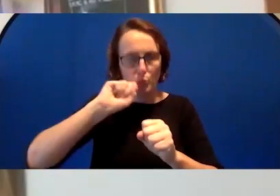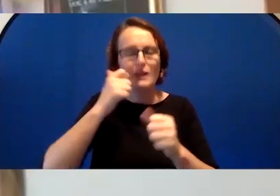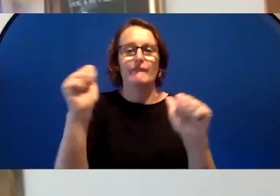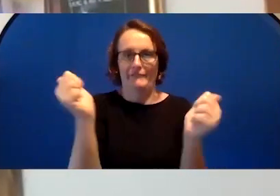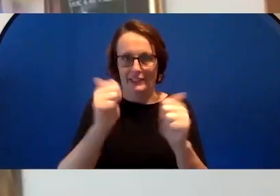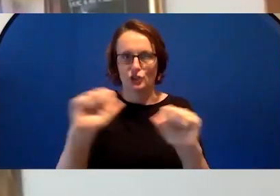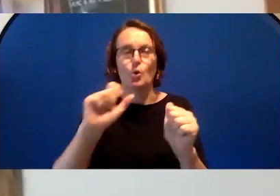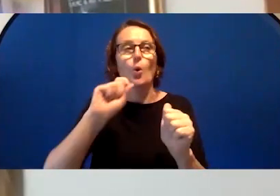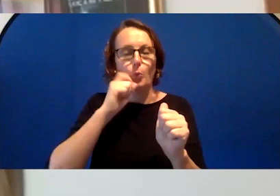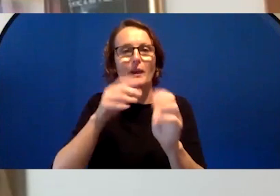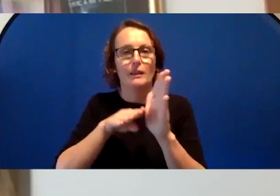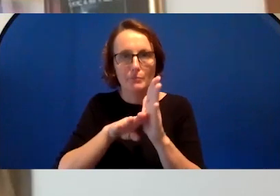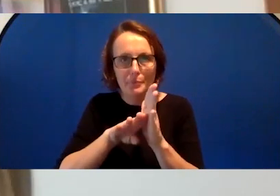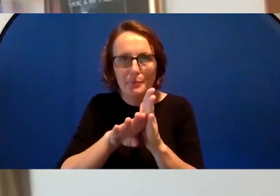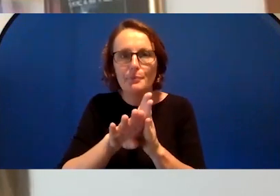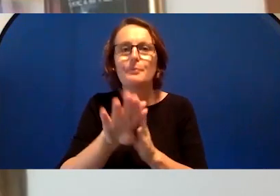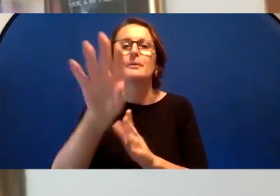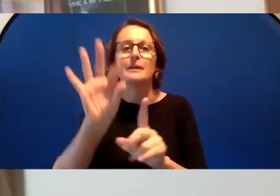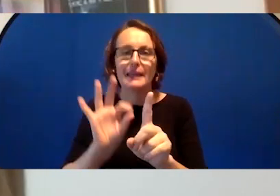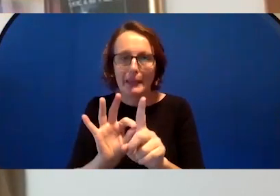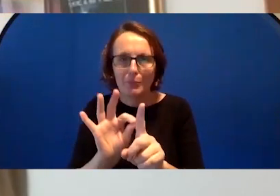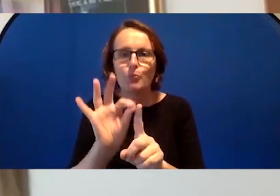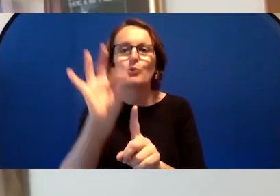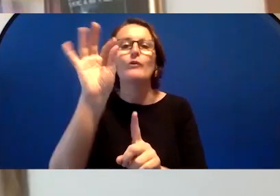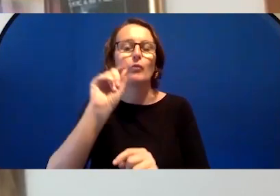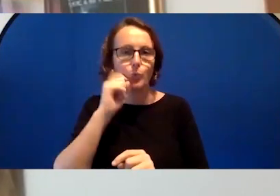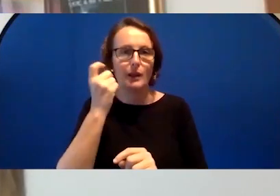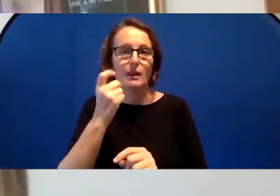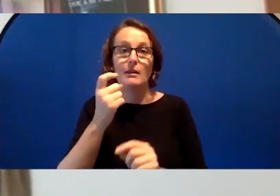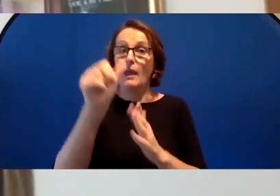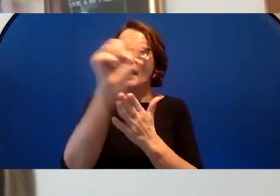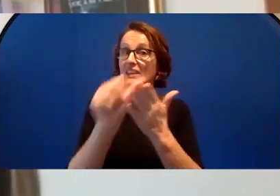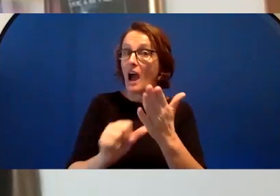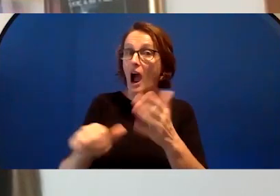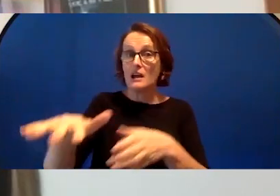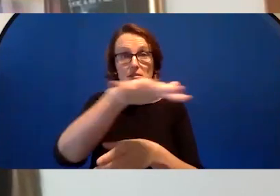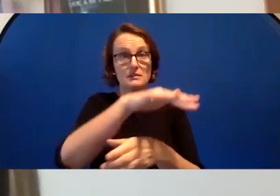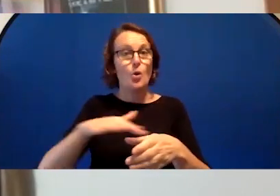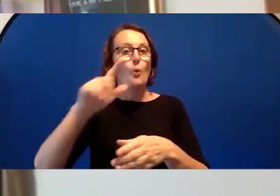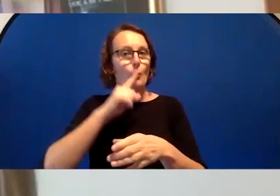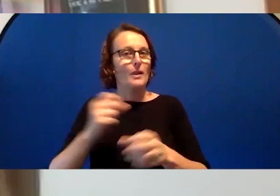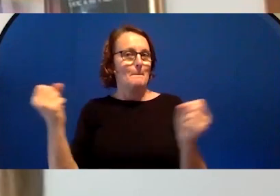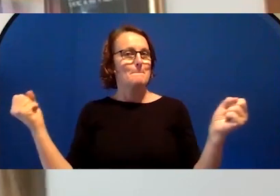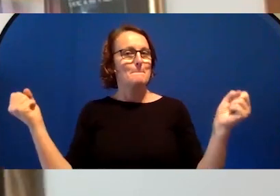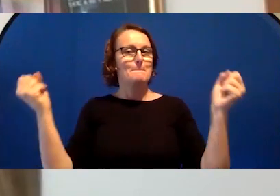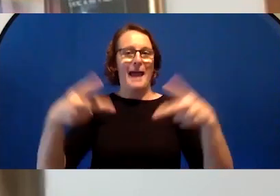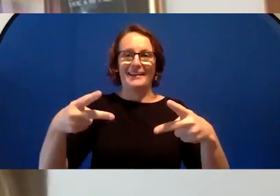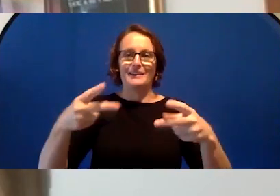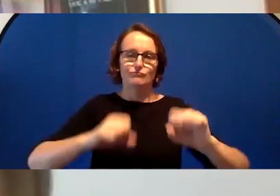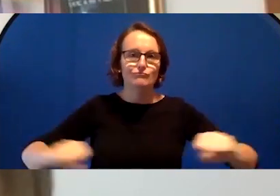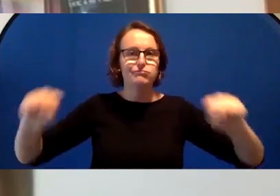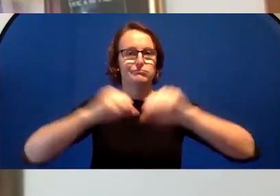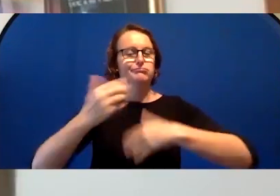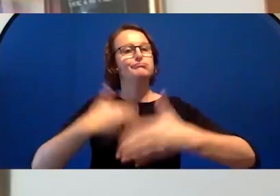to get better. And the creative industries are going to bounce back in incredible ways